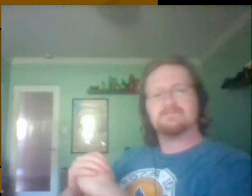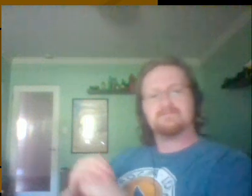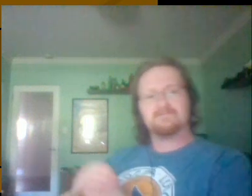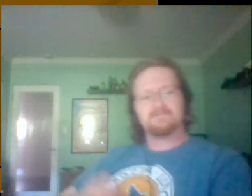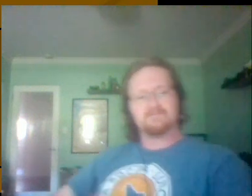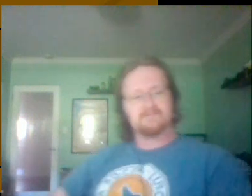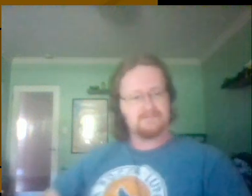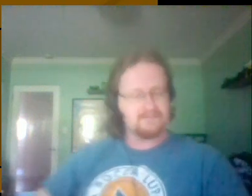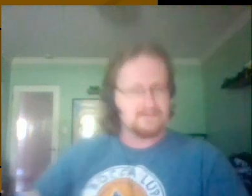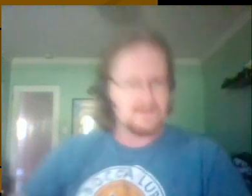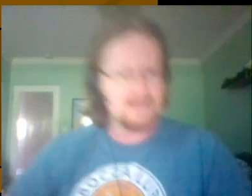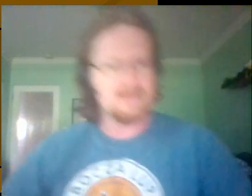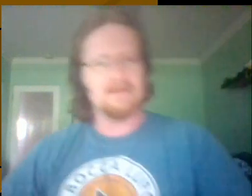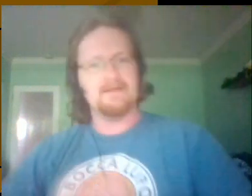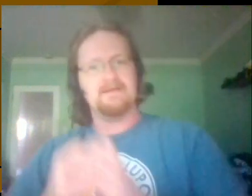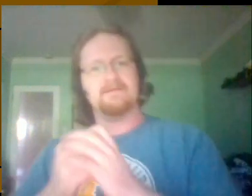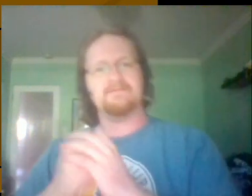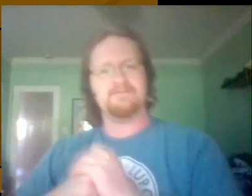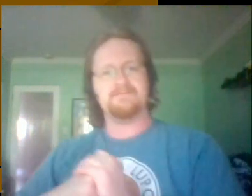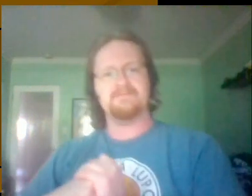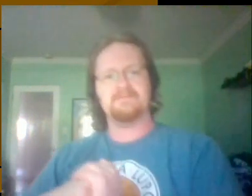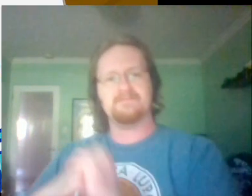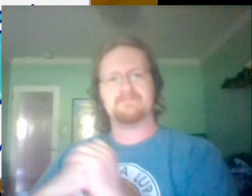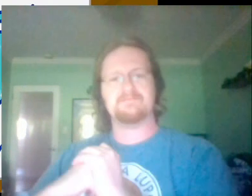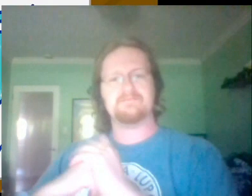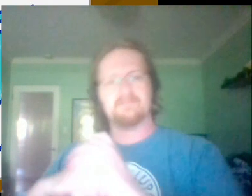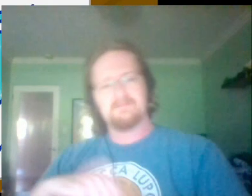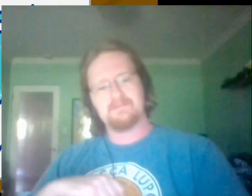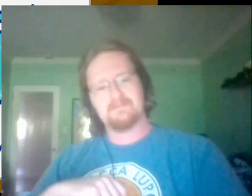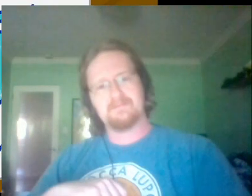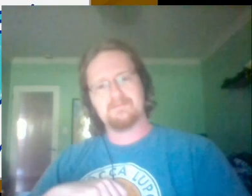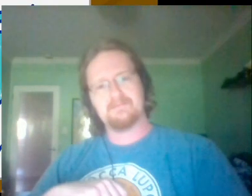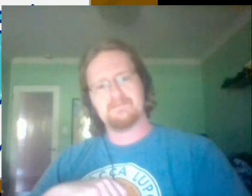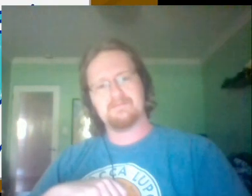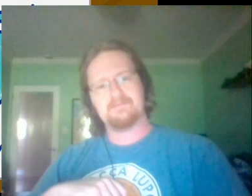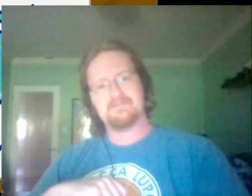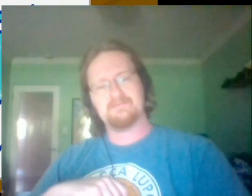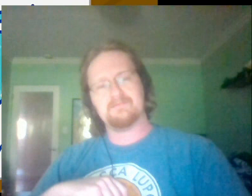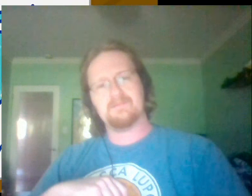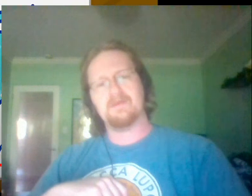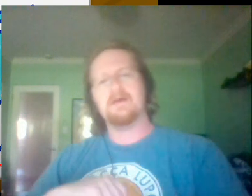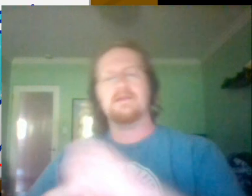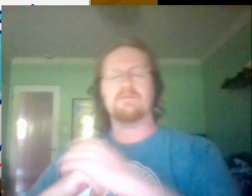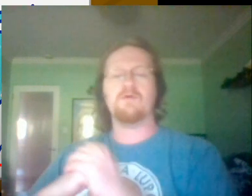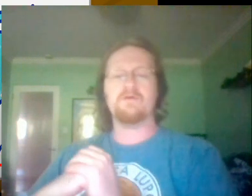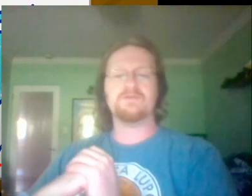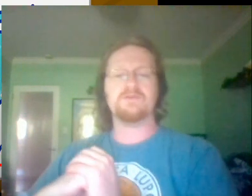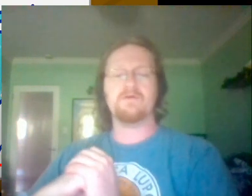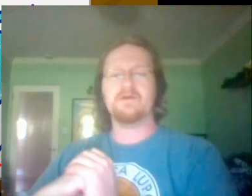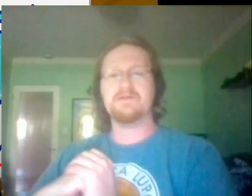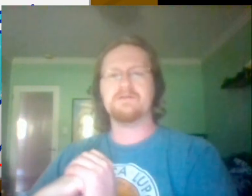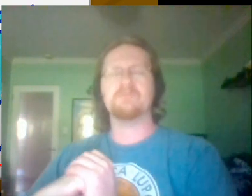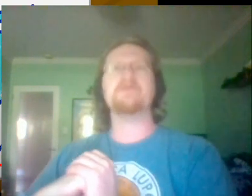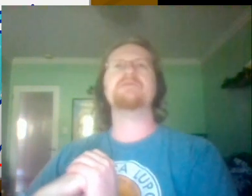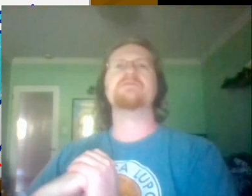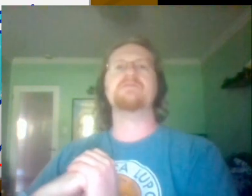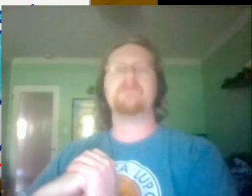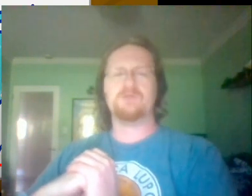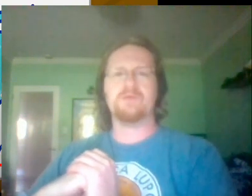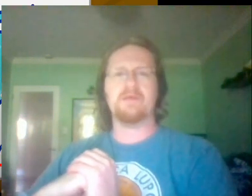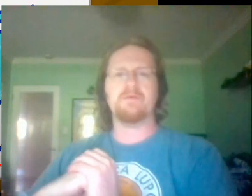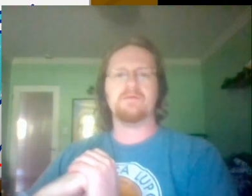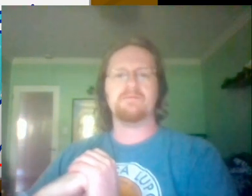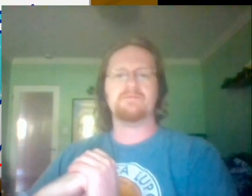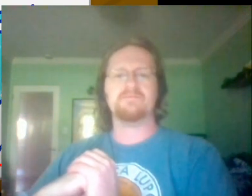Strong value, action, cool, lose, five. We're Investiga Awesome. The moral of the story is, read the